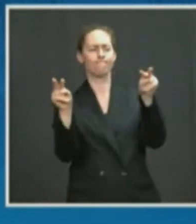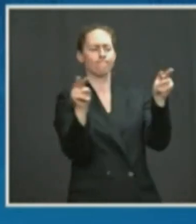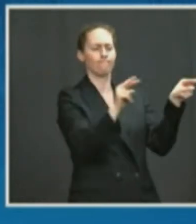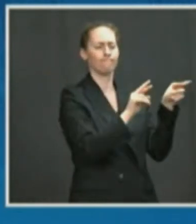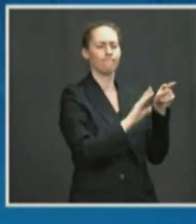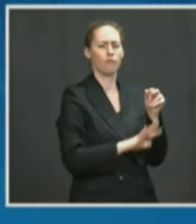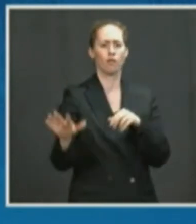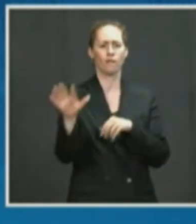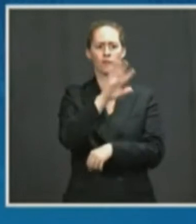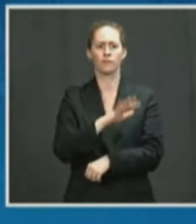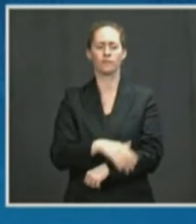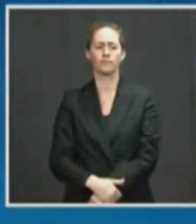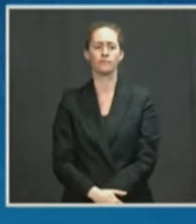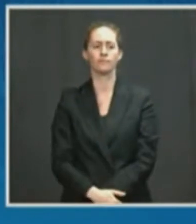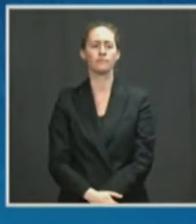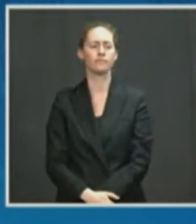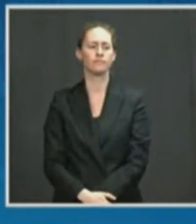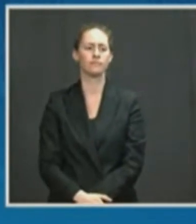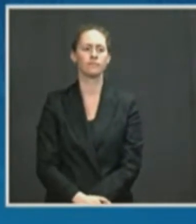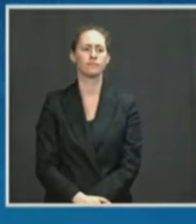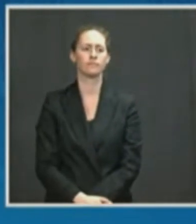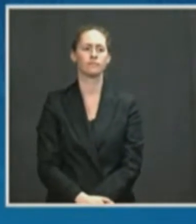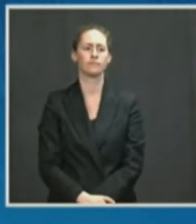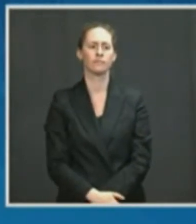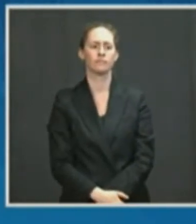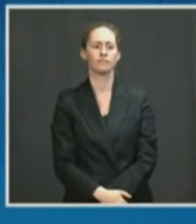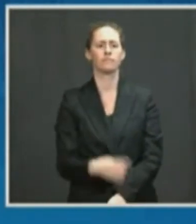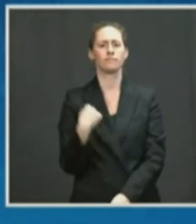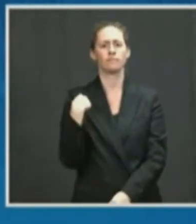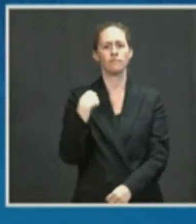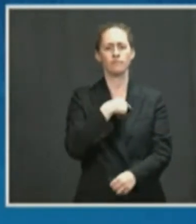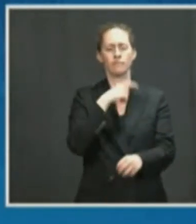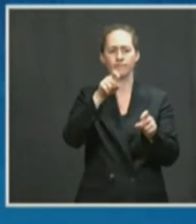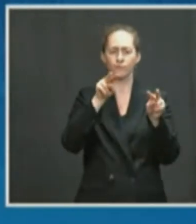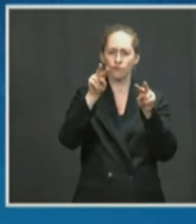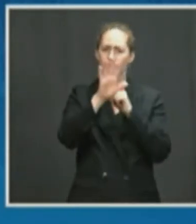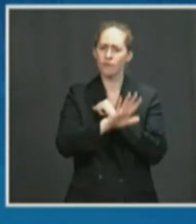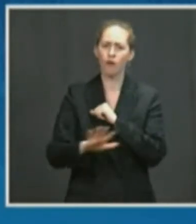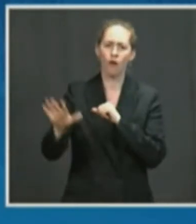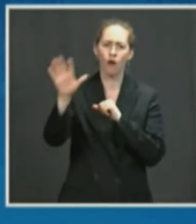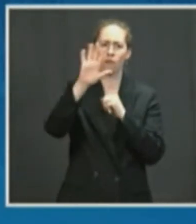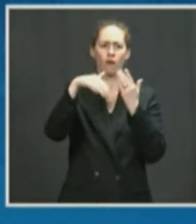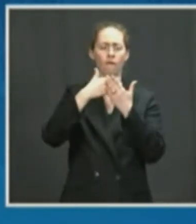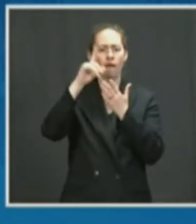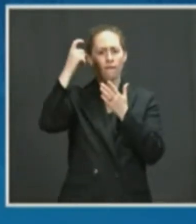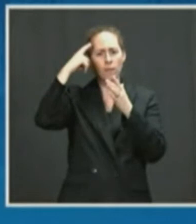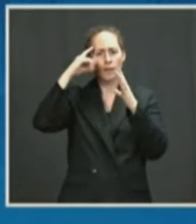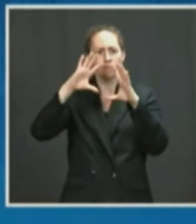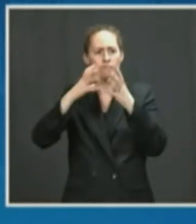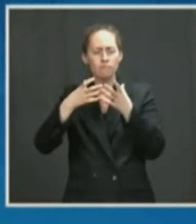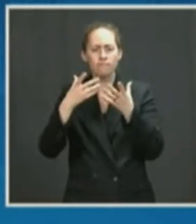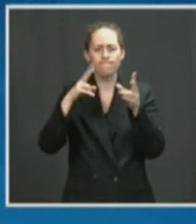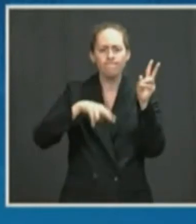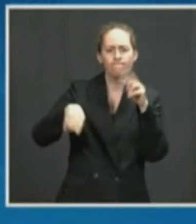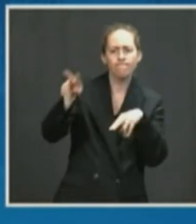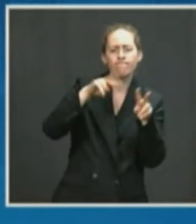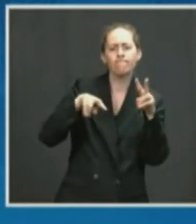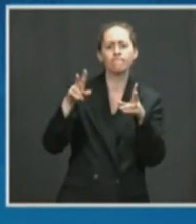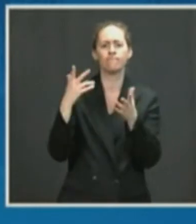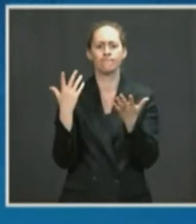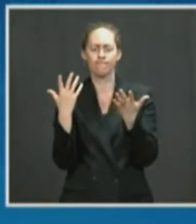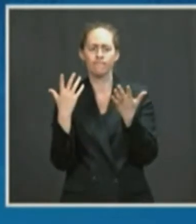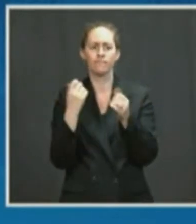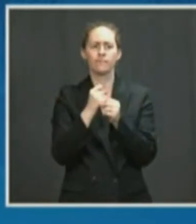city halls and up, so that through social control we ensure